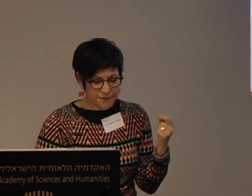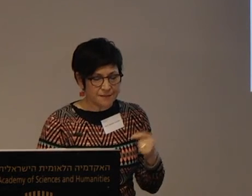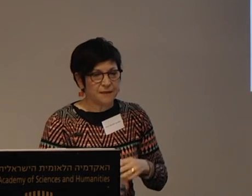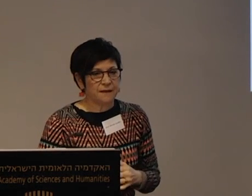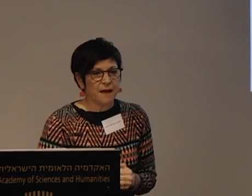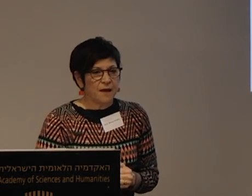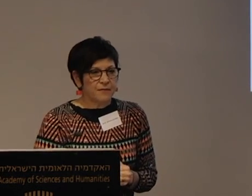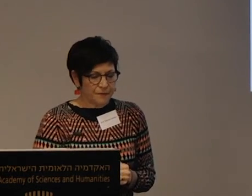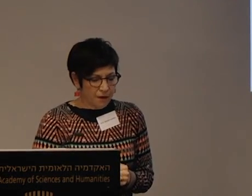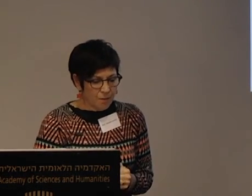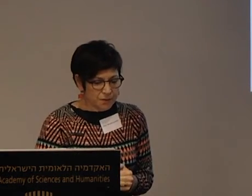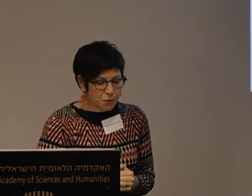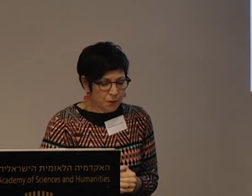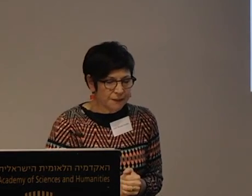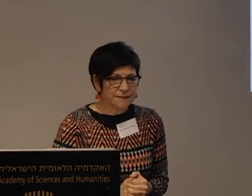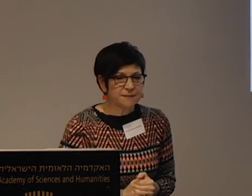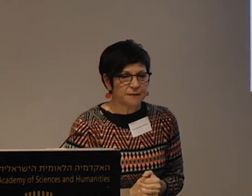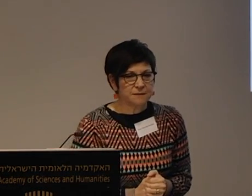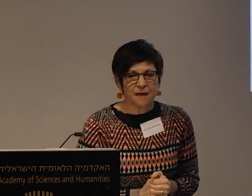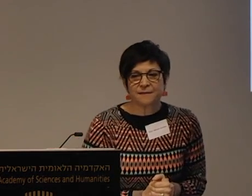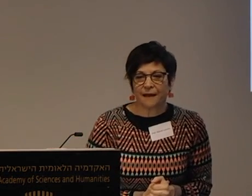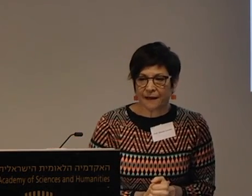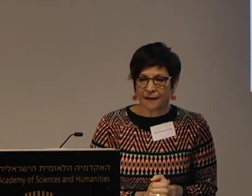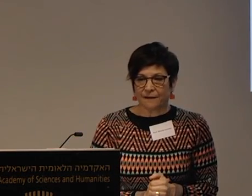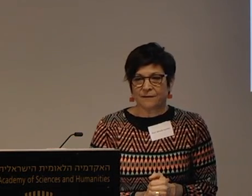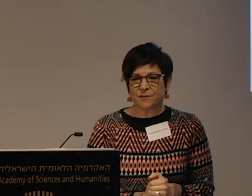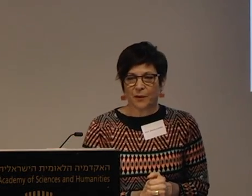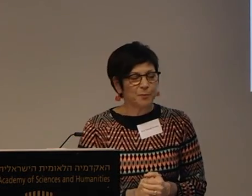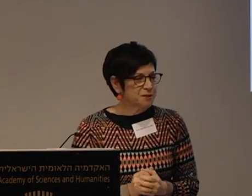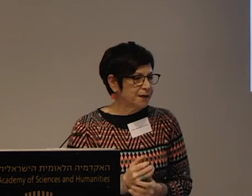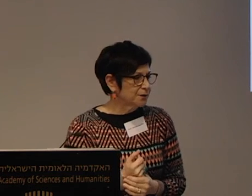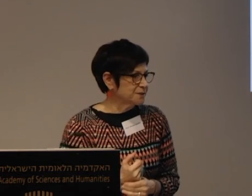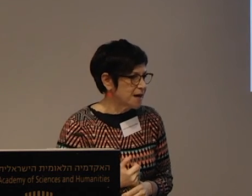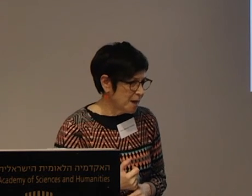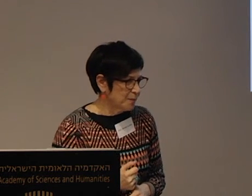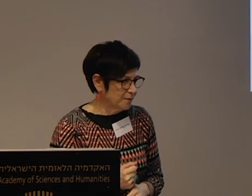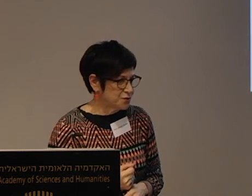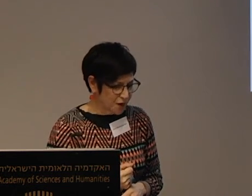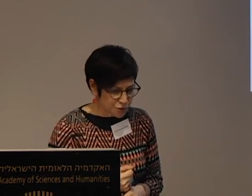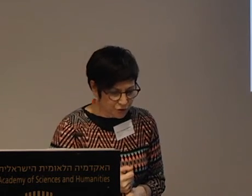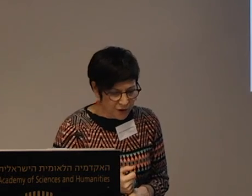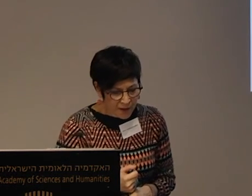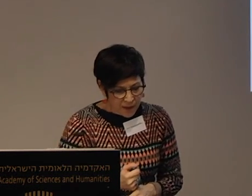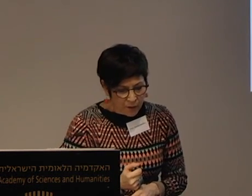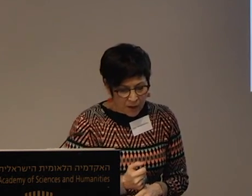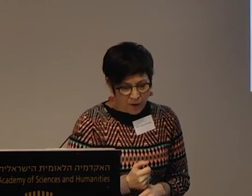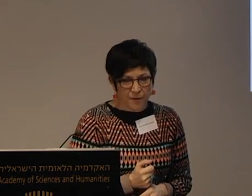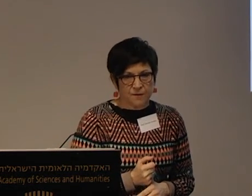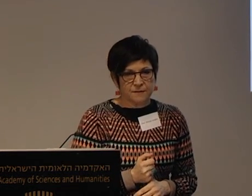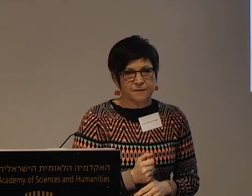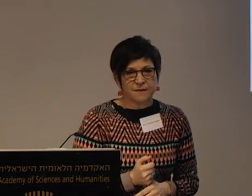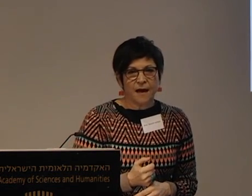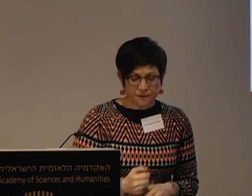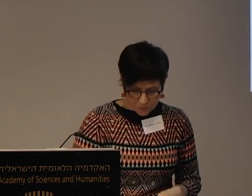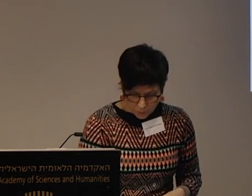to see that the combinatorial instinct does kick in. So in a particular type of structure, uh,